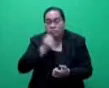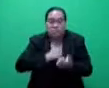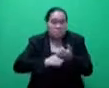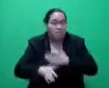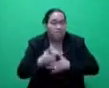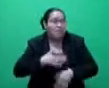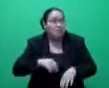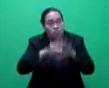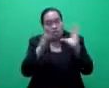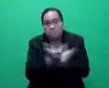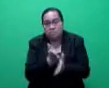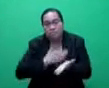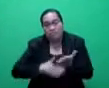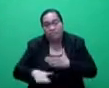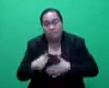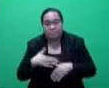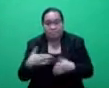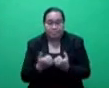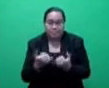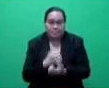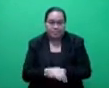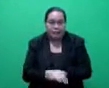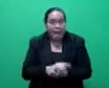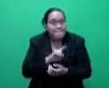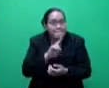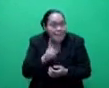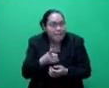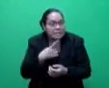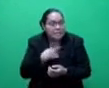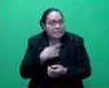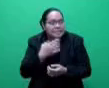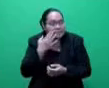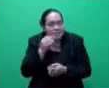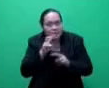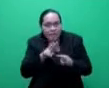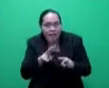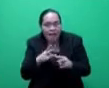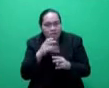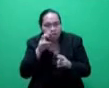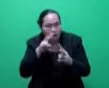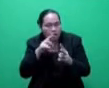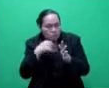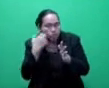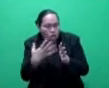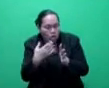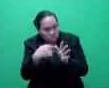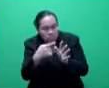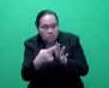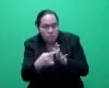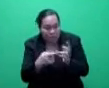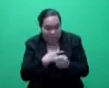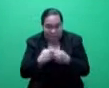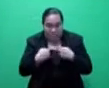world. Meanwhile, we can find promise in the fact that there were such strong indications that our efforts